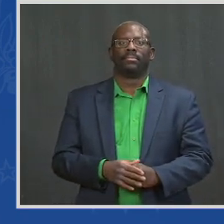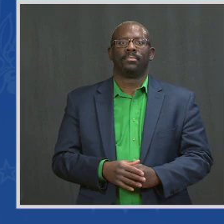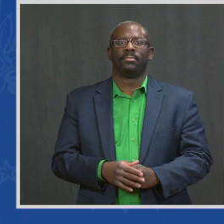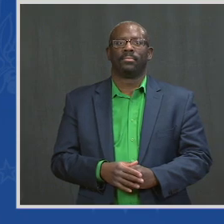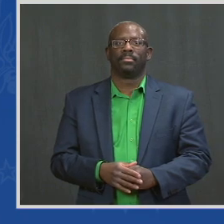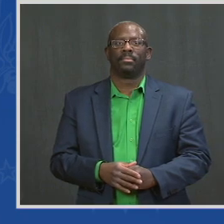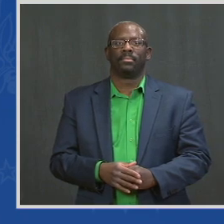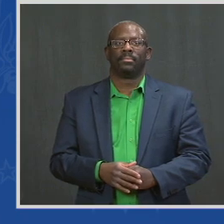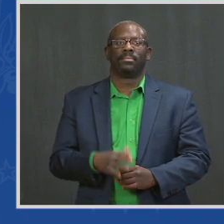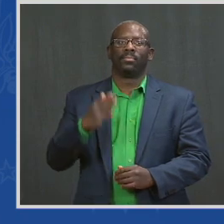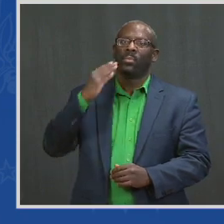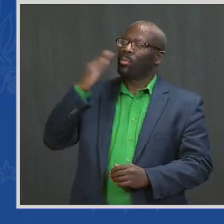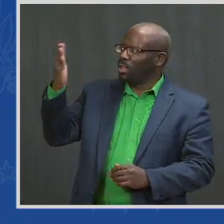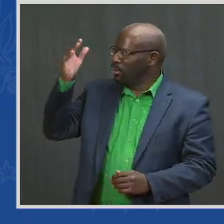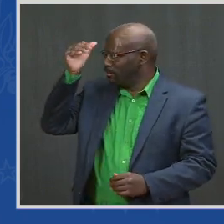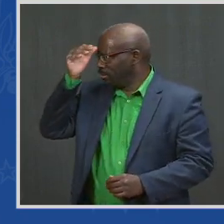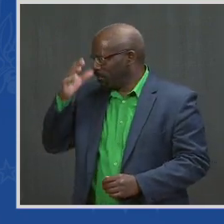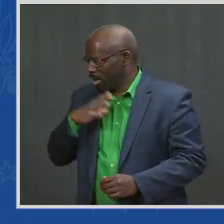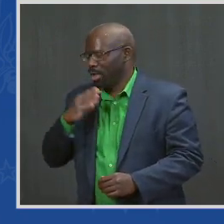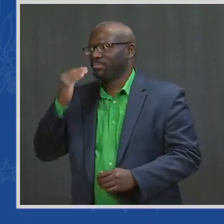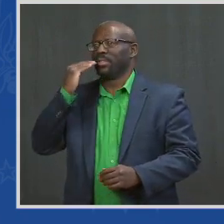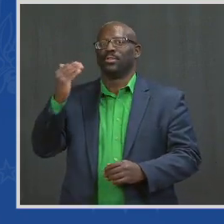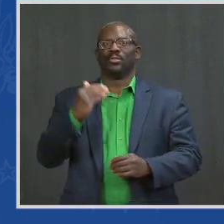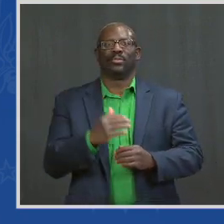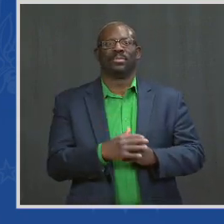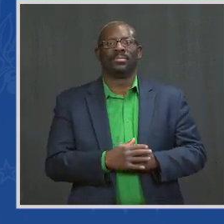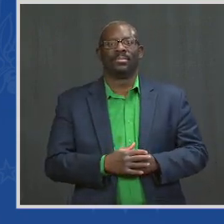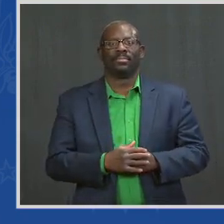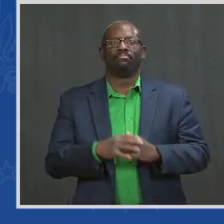Thank you, man. Thank you. All right.